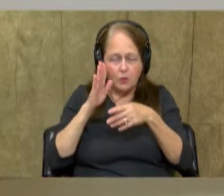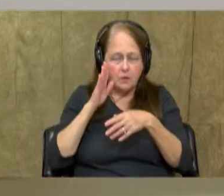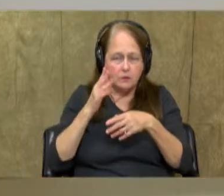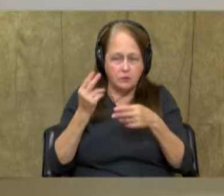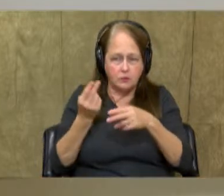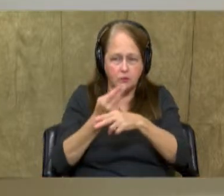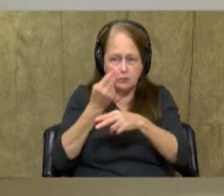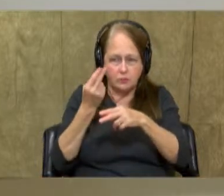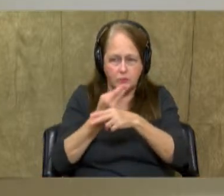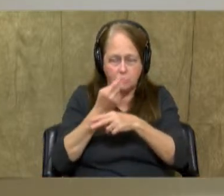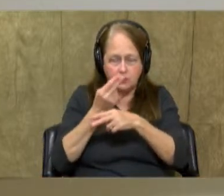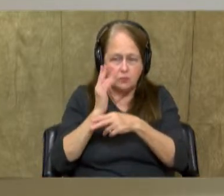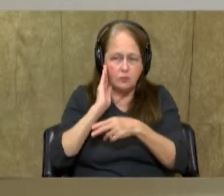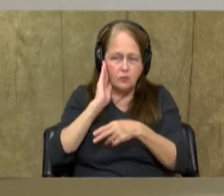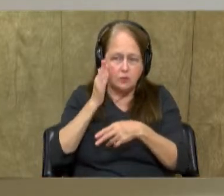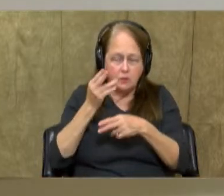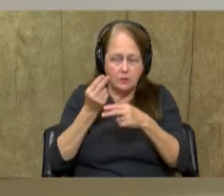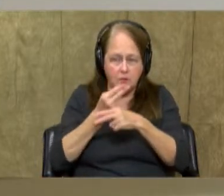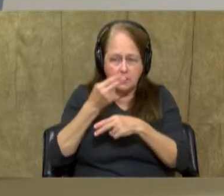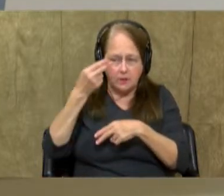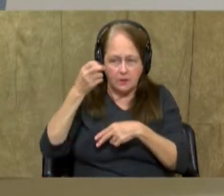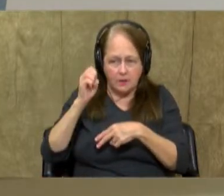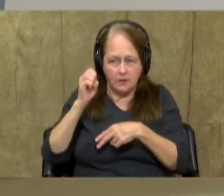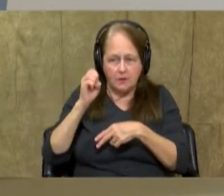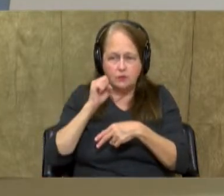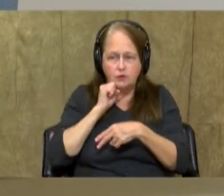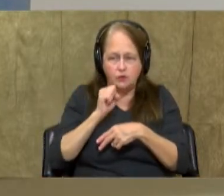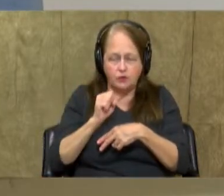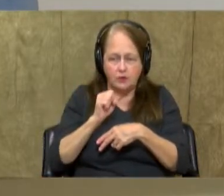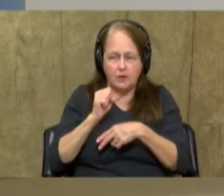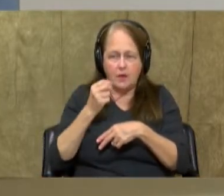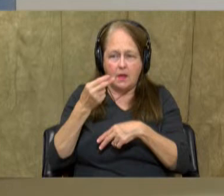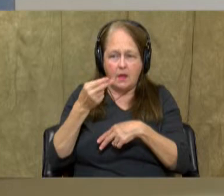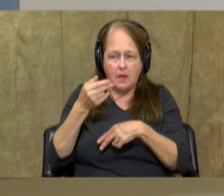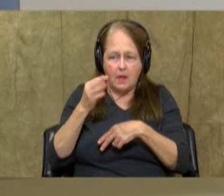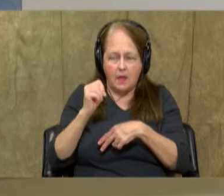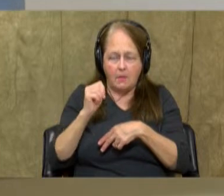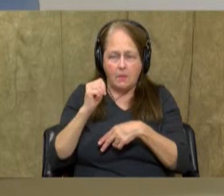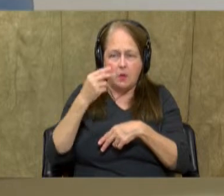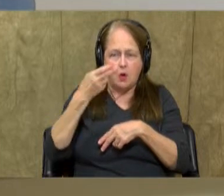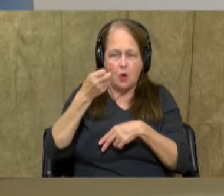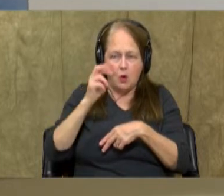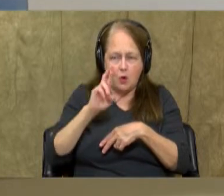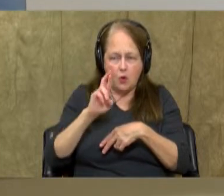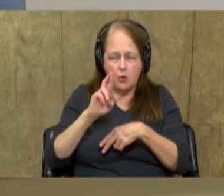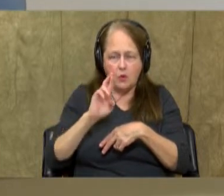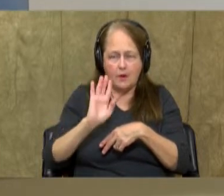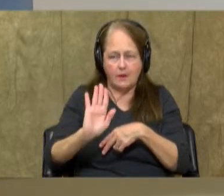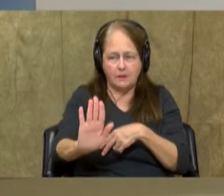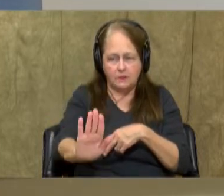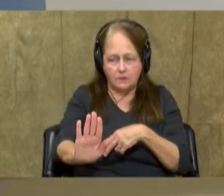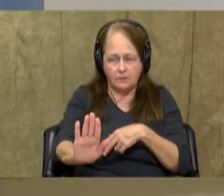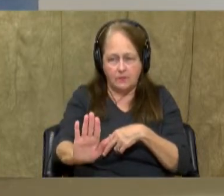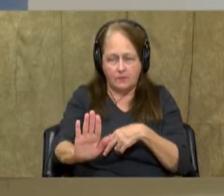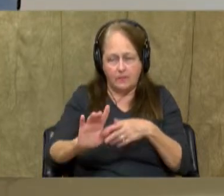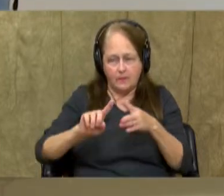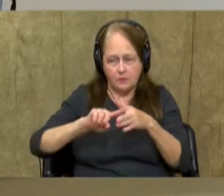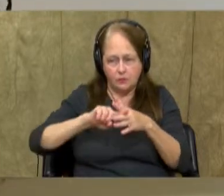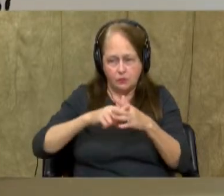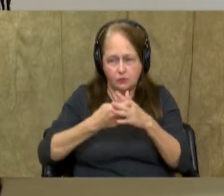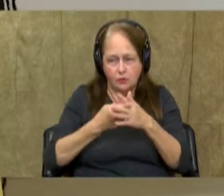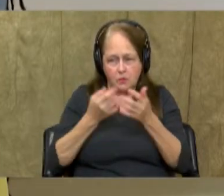also use, or it will use, he, she, him, her, even his. Let's get